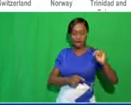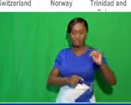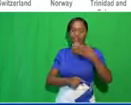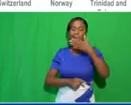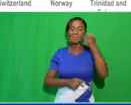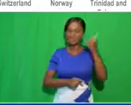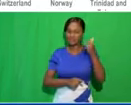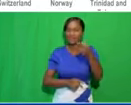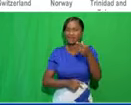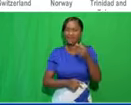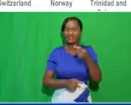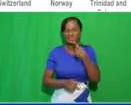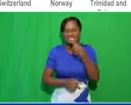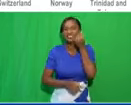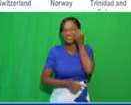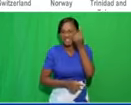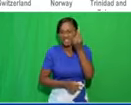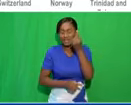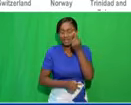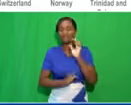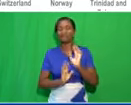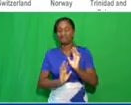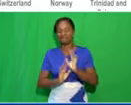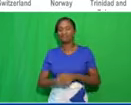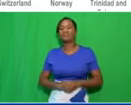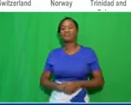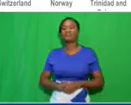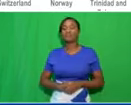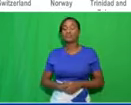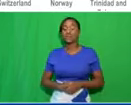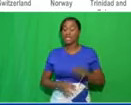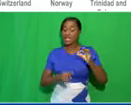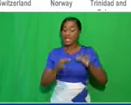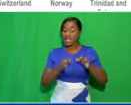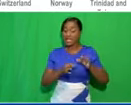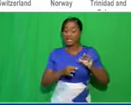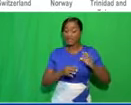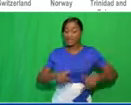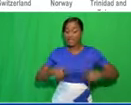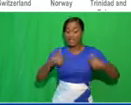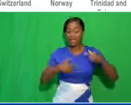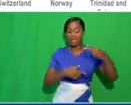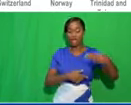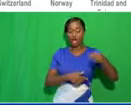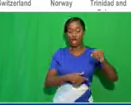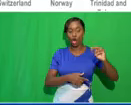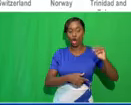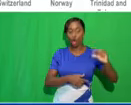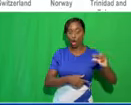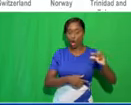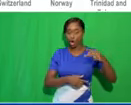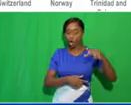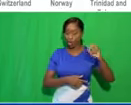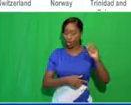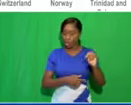you can understand, right? Don't hold me on that. Once in Hong Kong, it's a little better. And even in Singapore,